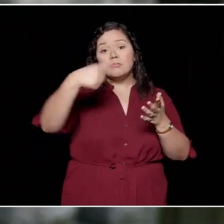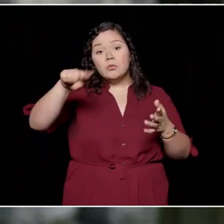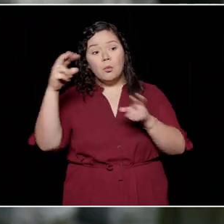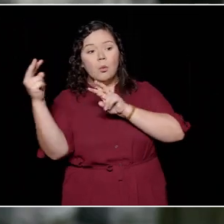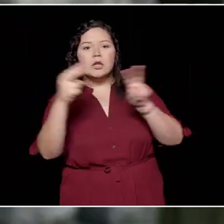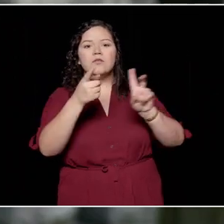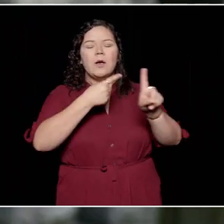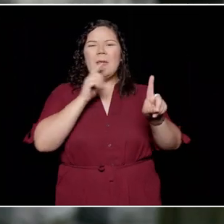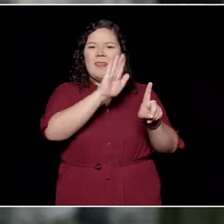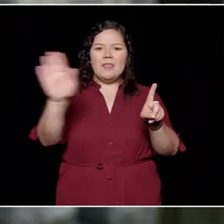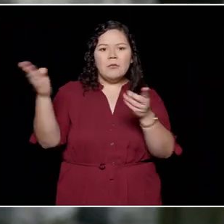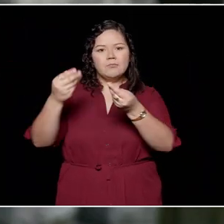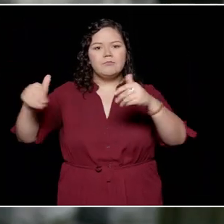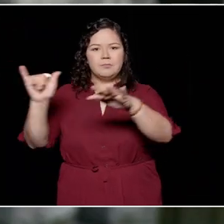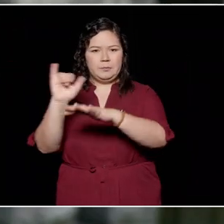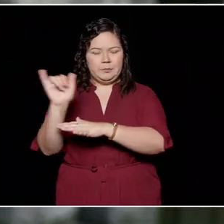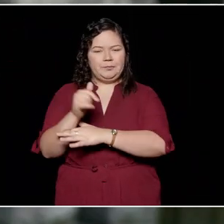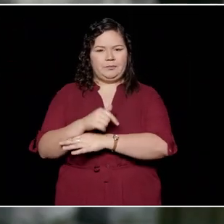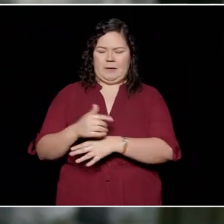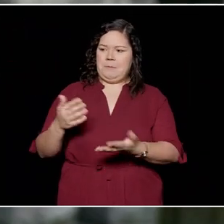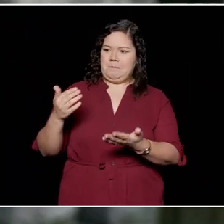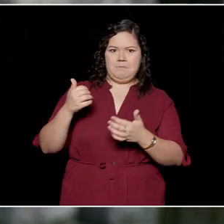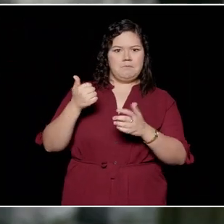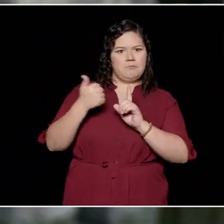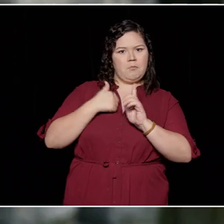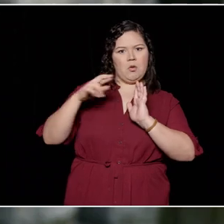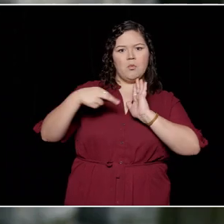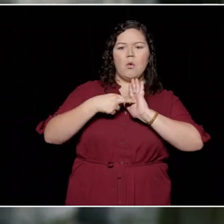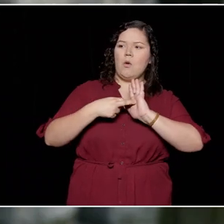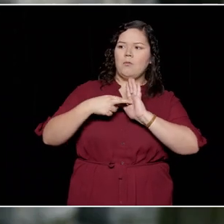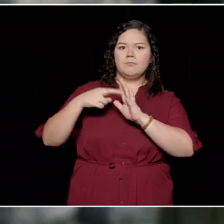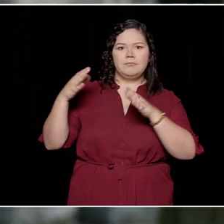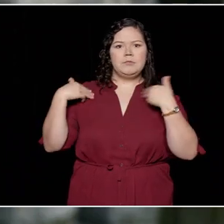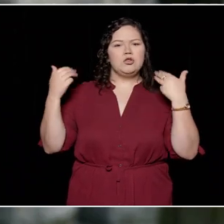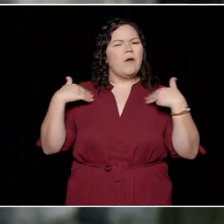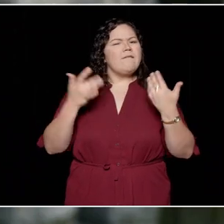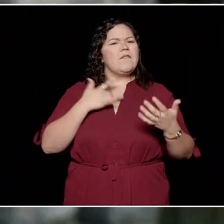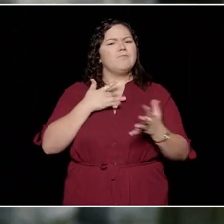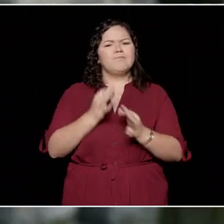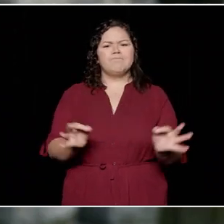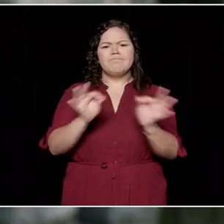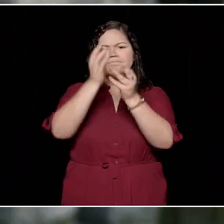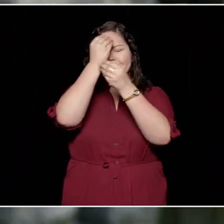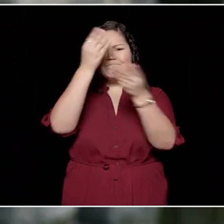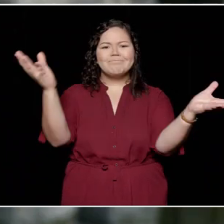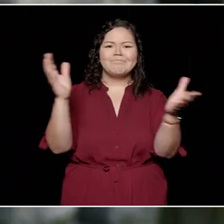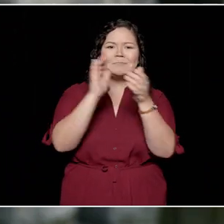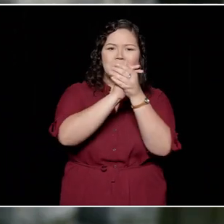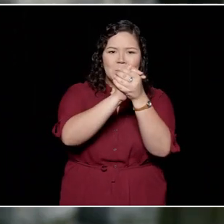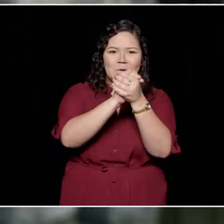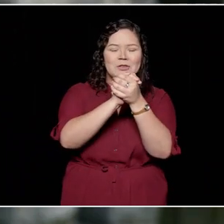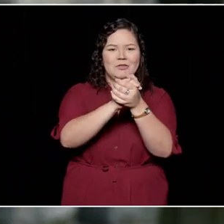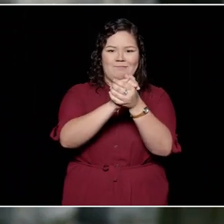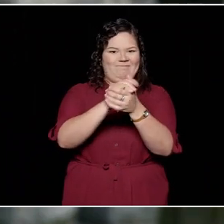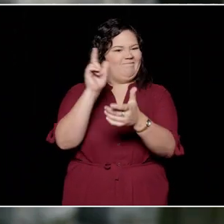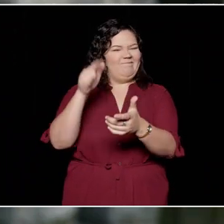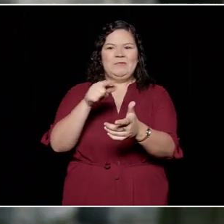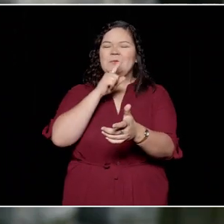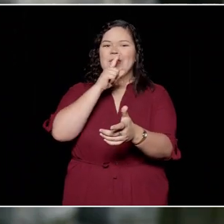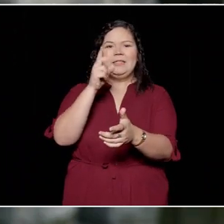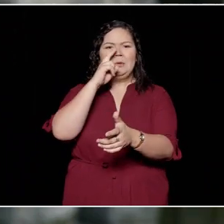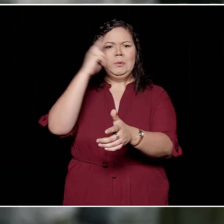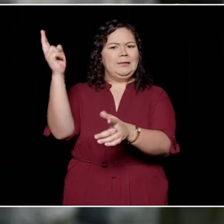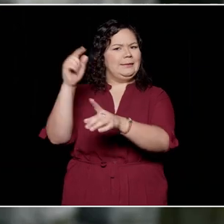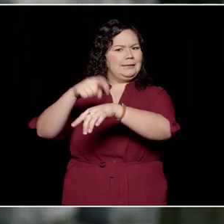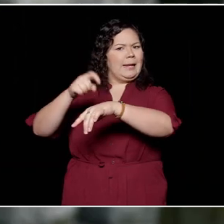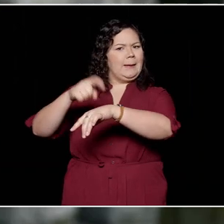from. As Minister, I felt it was really important to send you a message of congratulations during this extraordinary